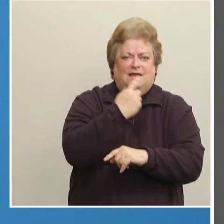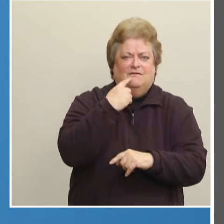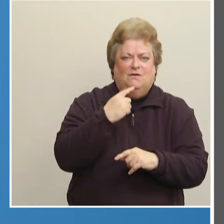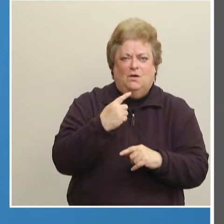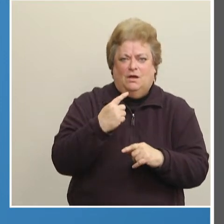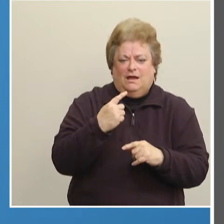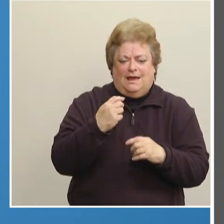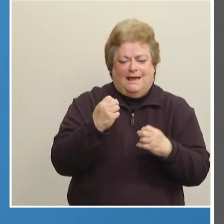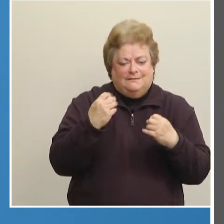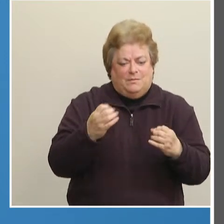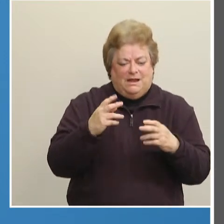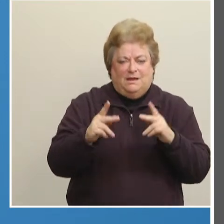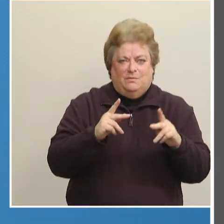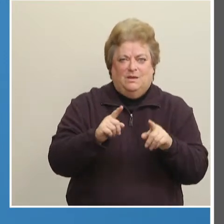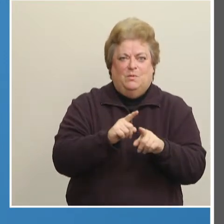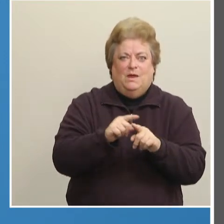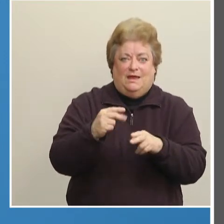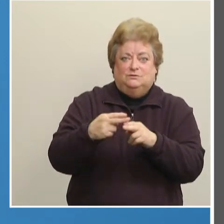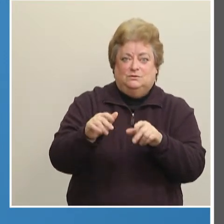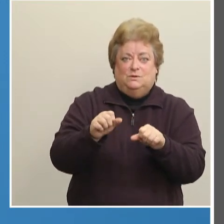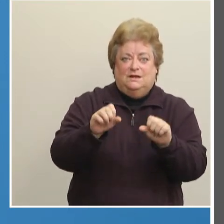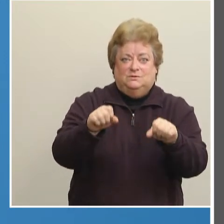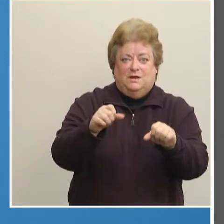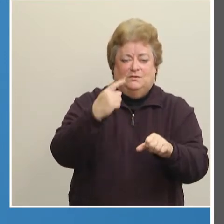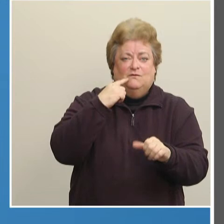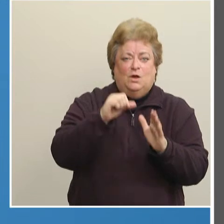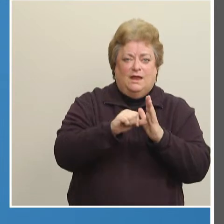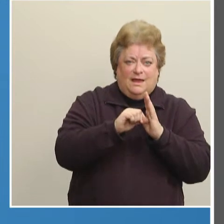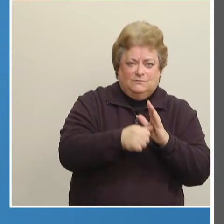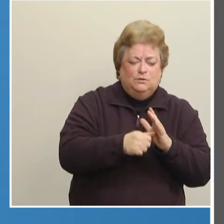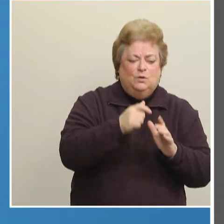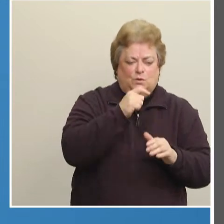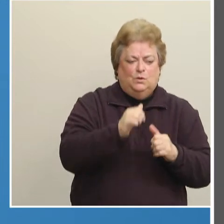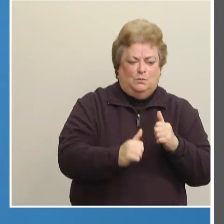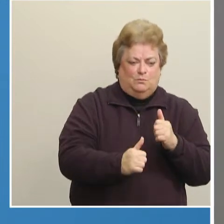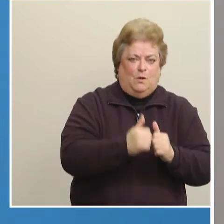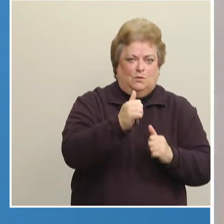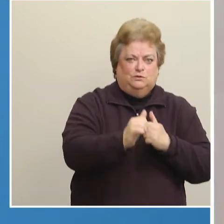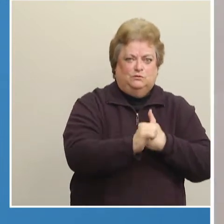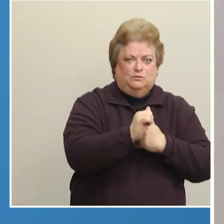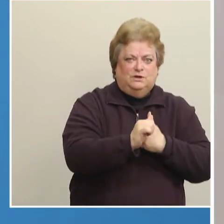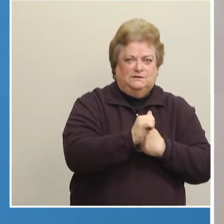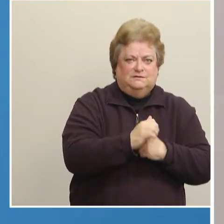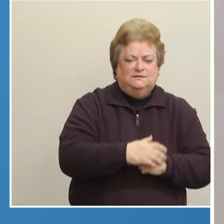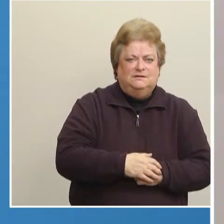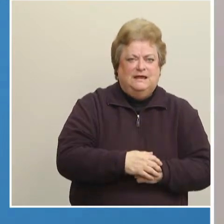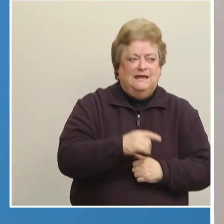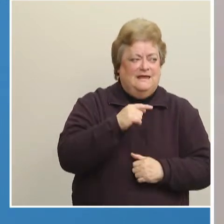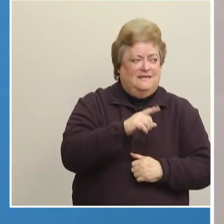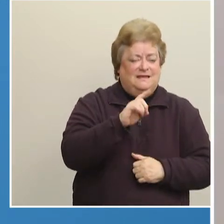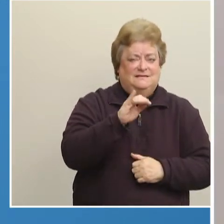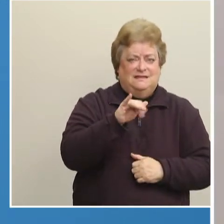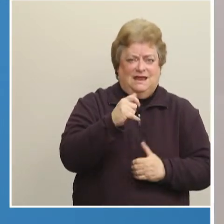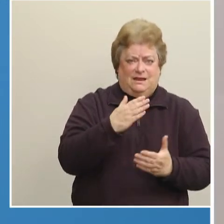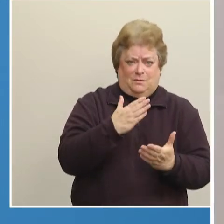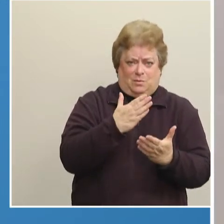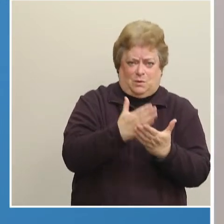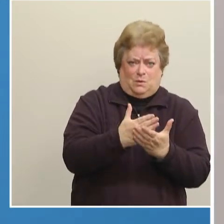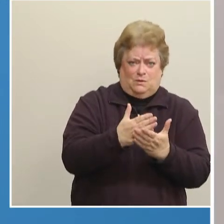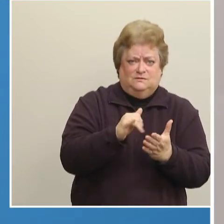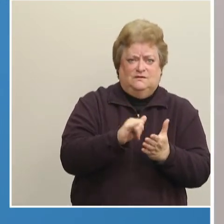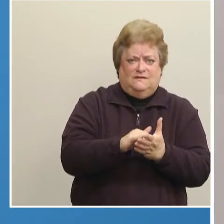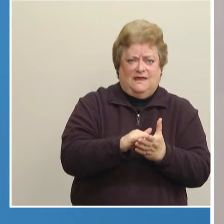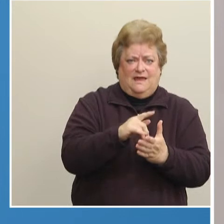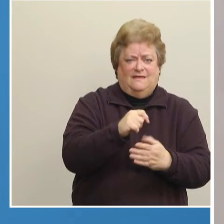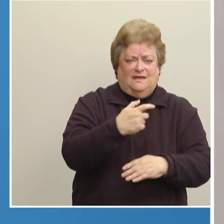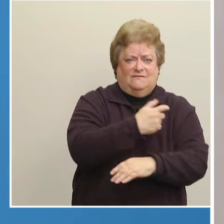as soon as possible, with an emphasis on those who are most at risk. This data shows that our efficient